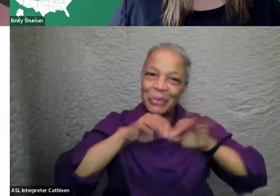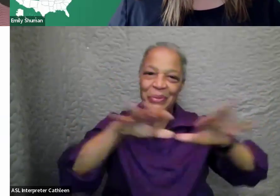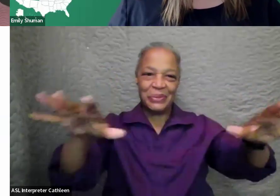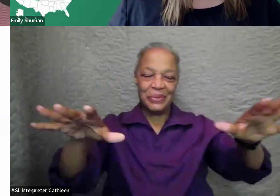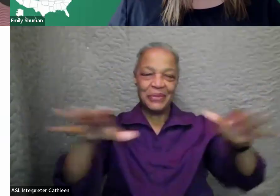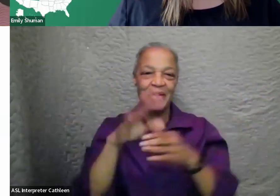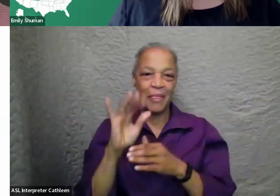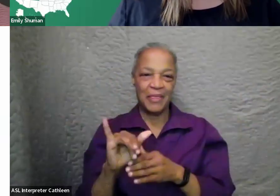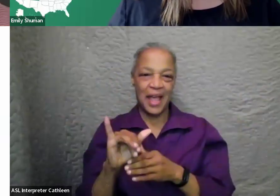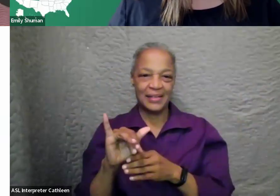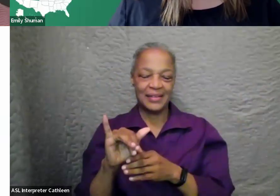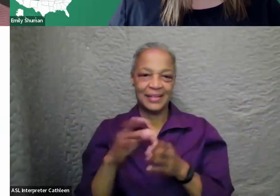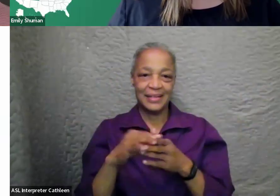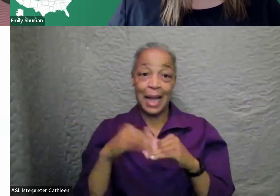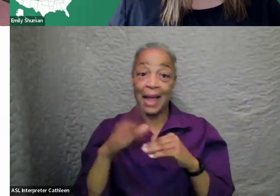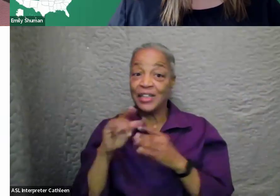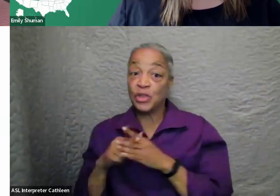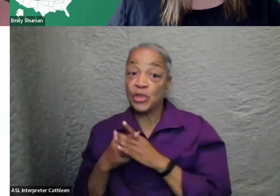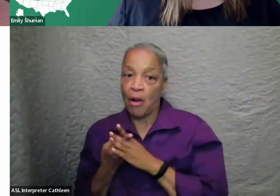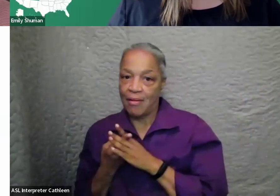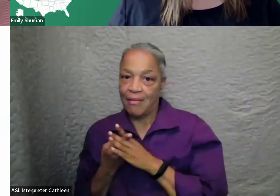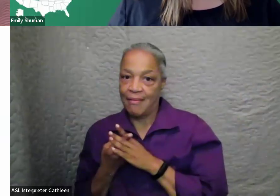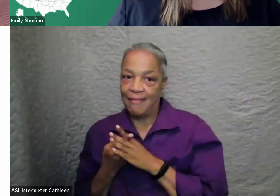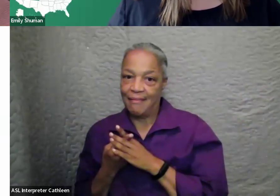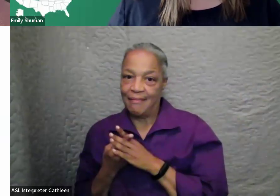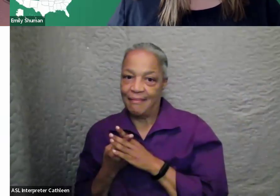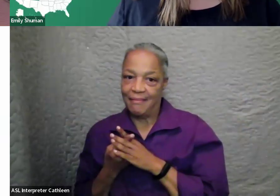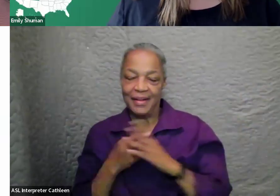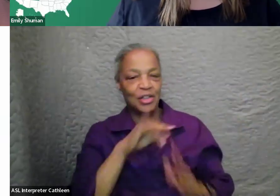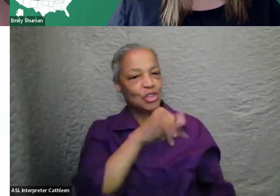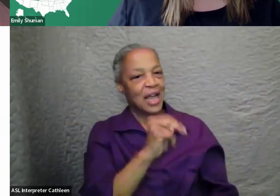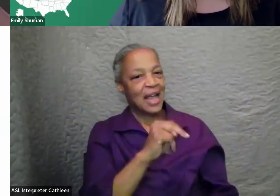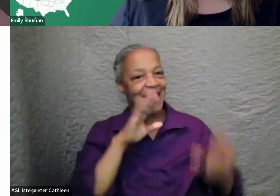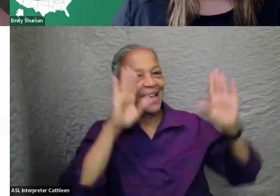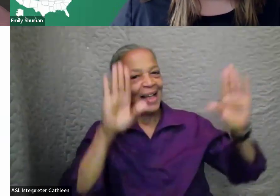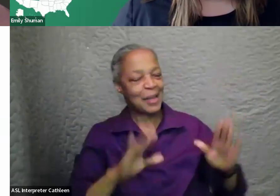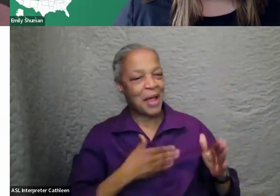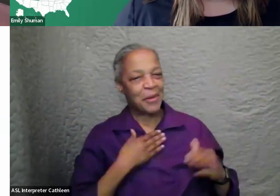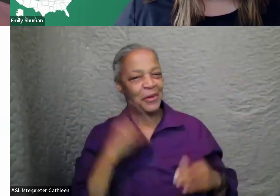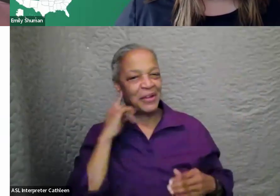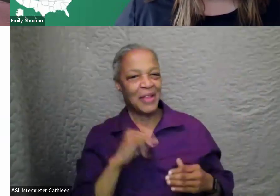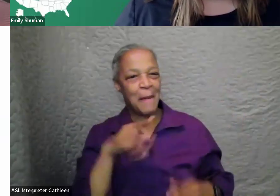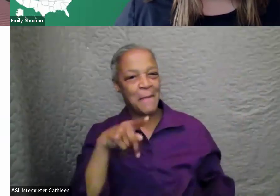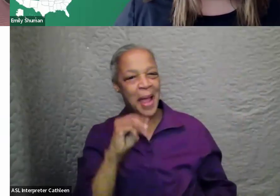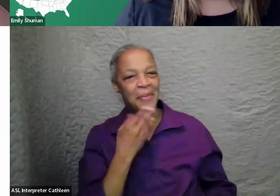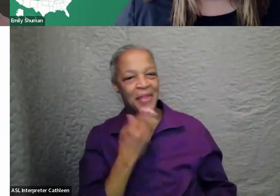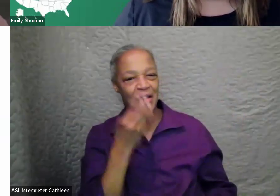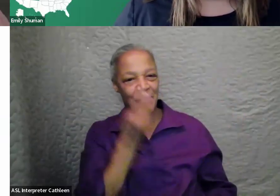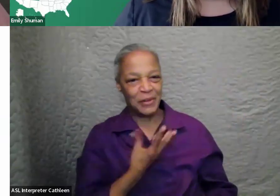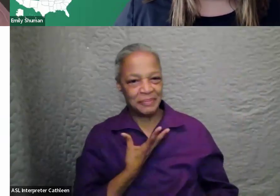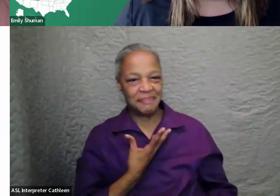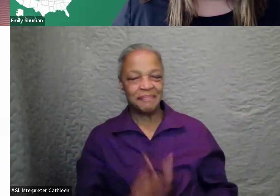be that it's at least a start. That's excellent. I'm really glad to hear that, Pam. Thank you for sharing